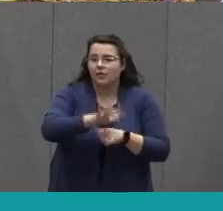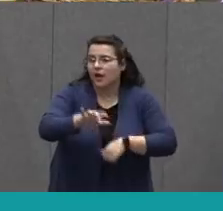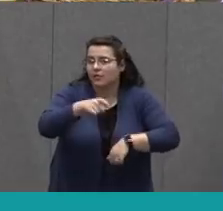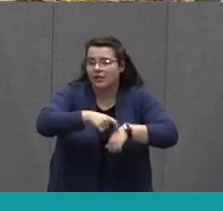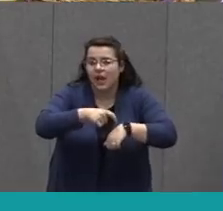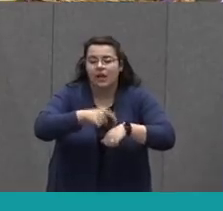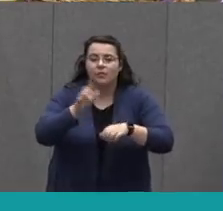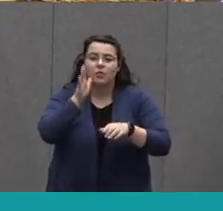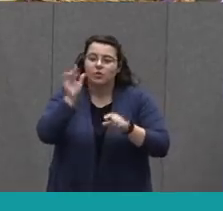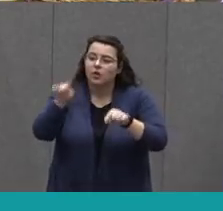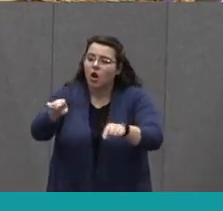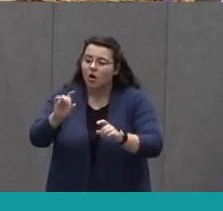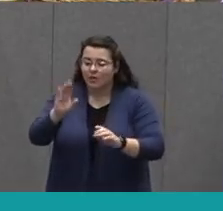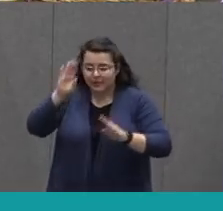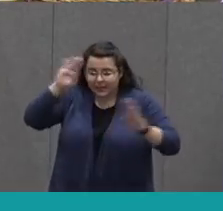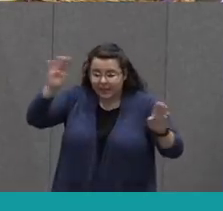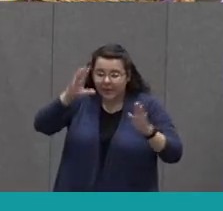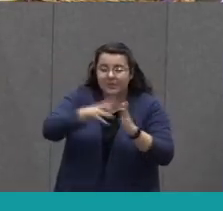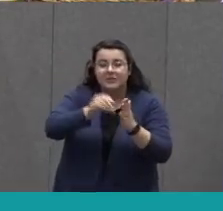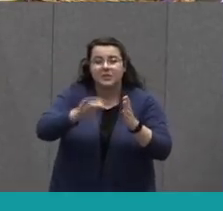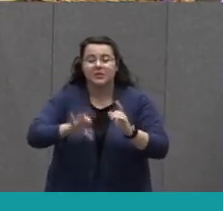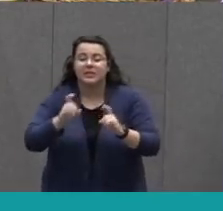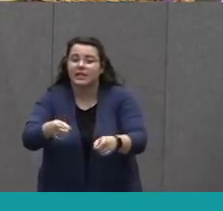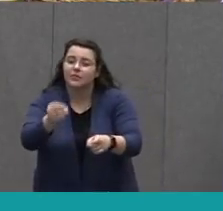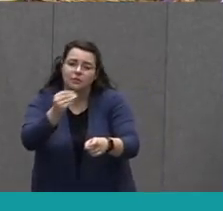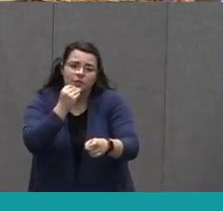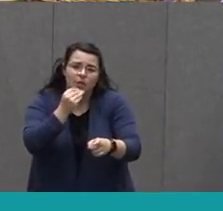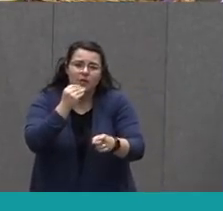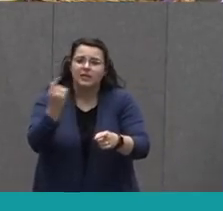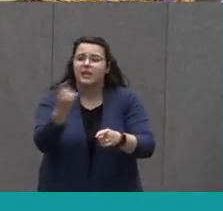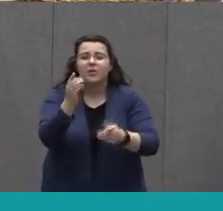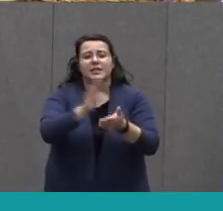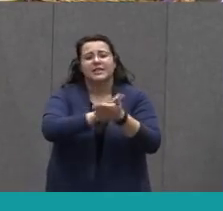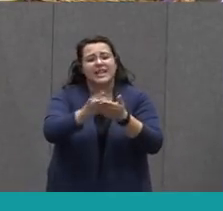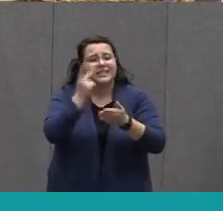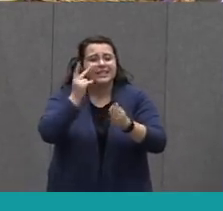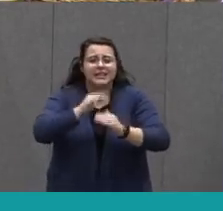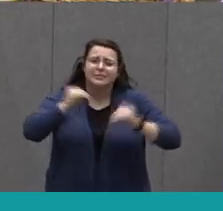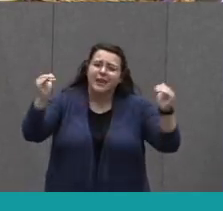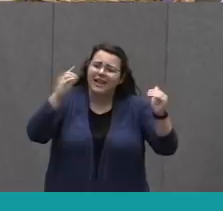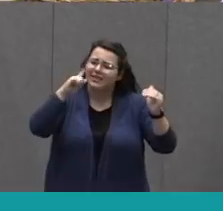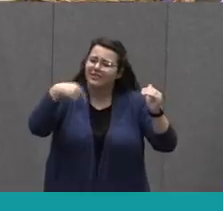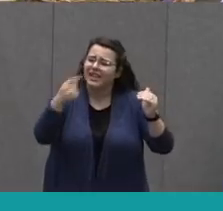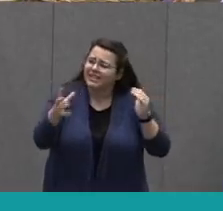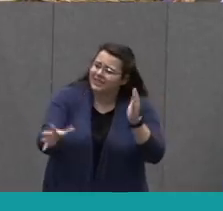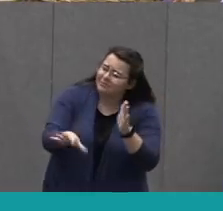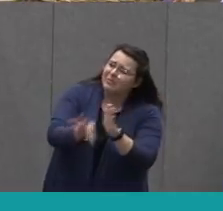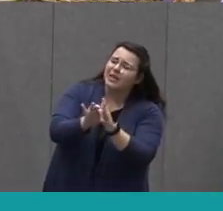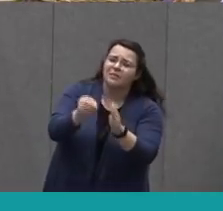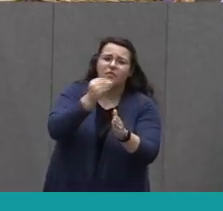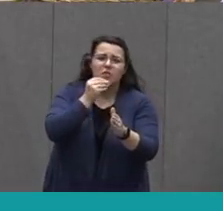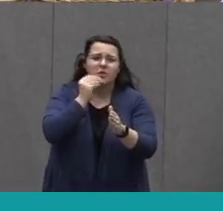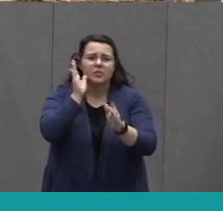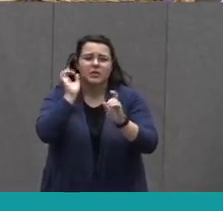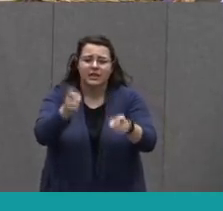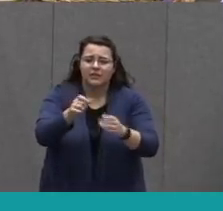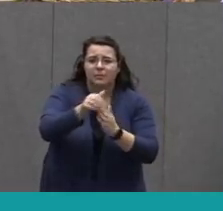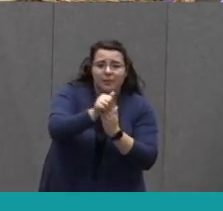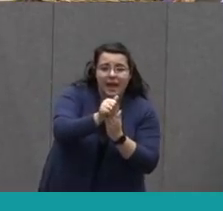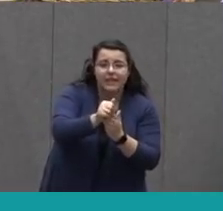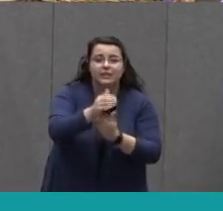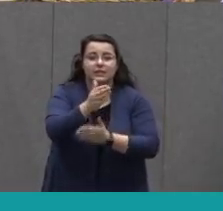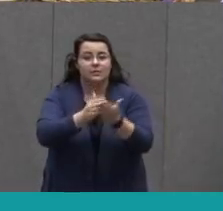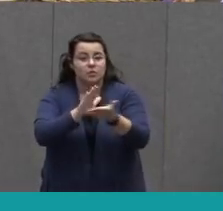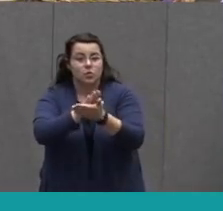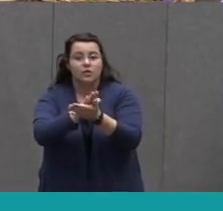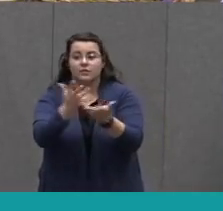hi to students, give them their food. It's always great to see smiling faces come by and pick up their food. We give packets, and some schools